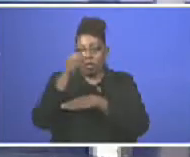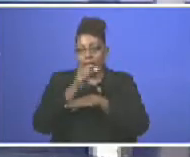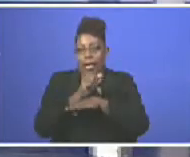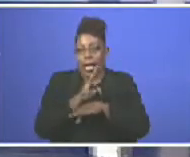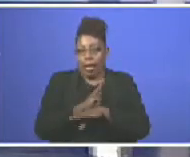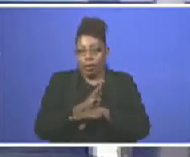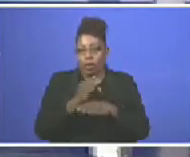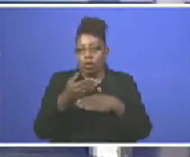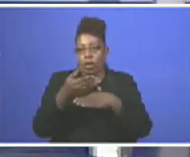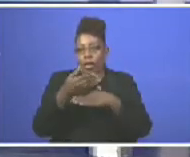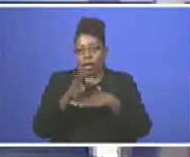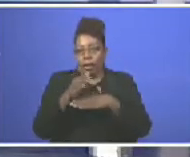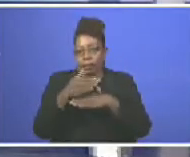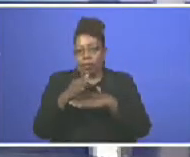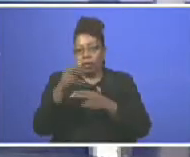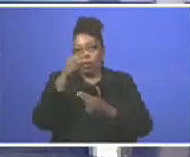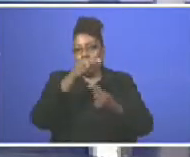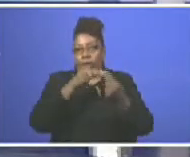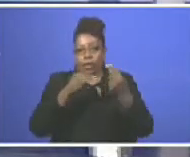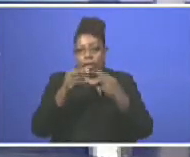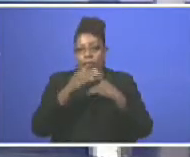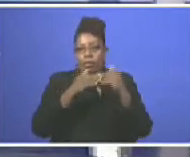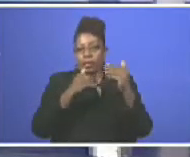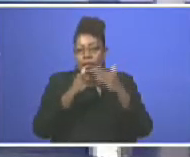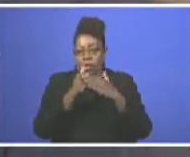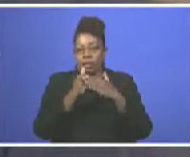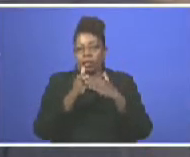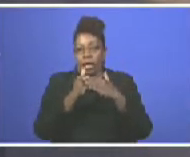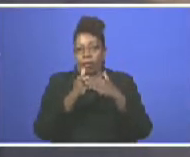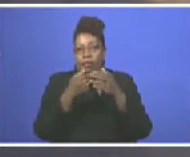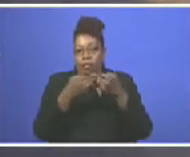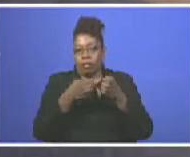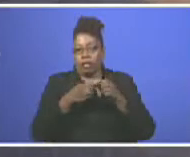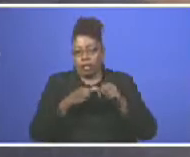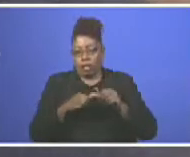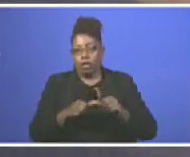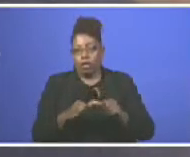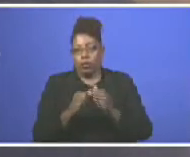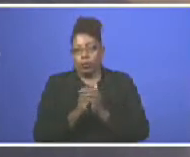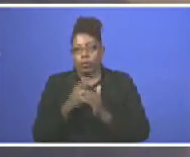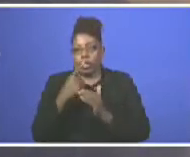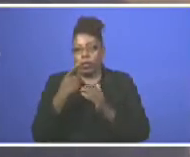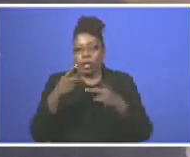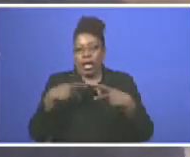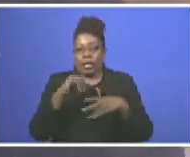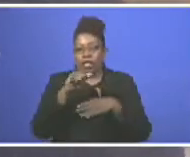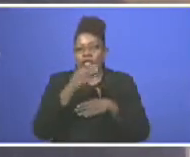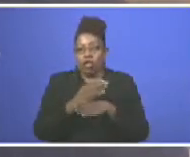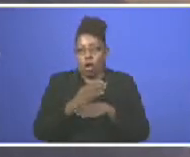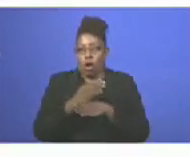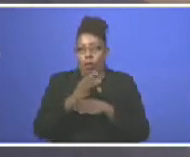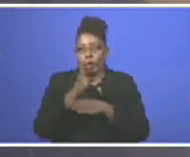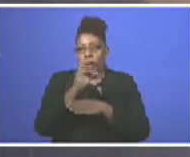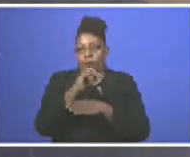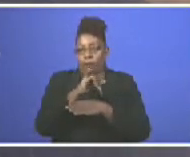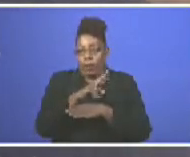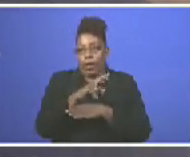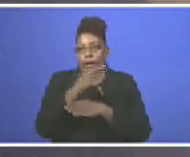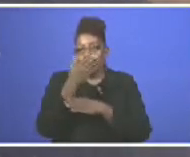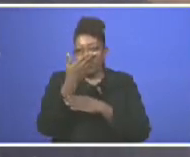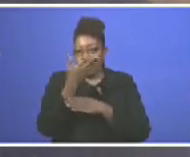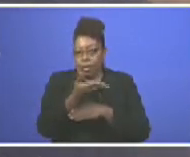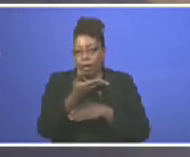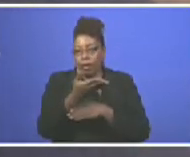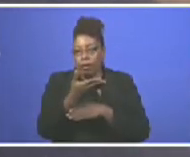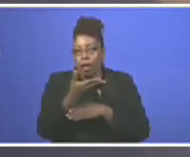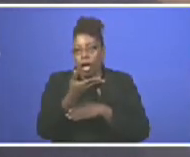as post-hurricane rebuilding efforts continue. We did a job fair there, and we're intending to do one over again, along